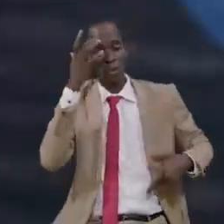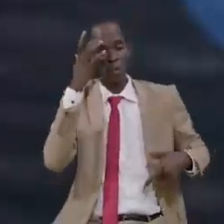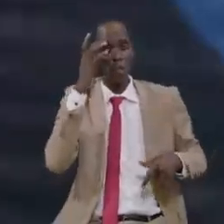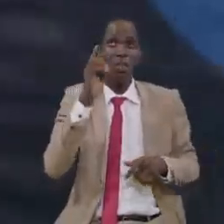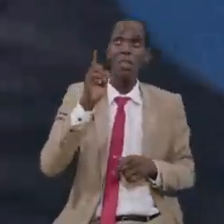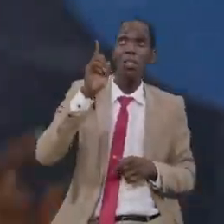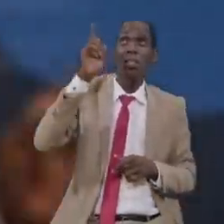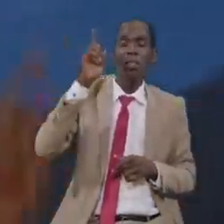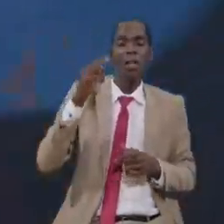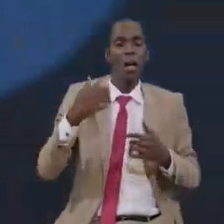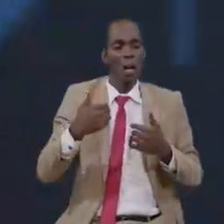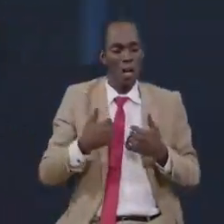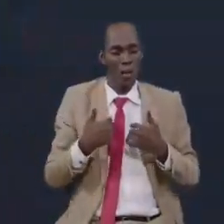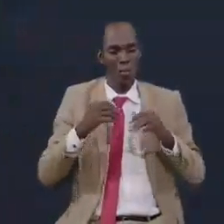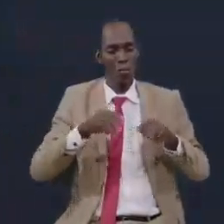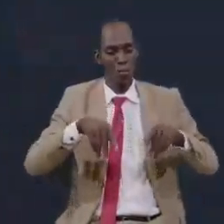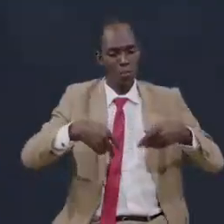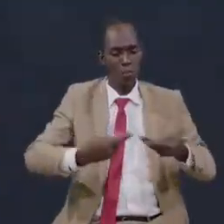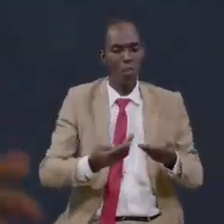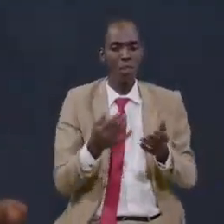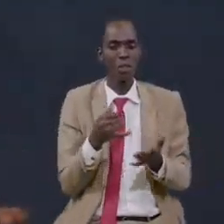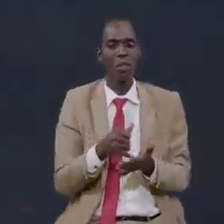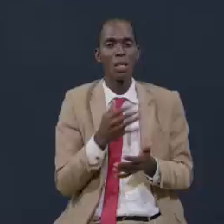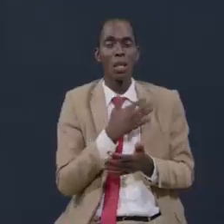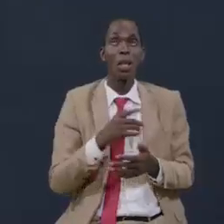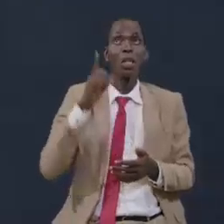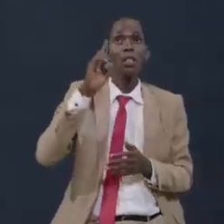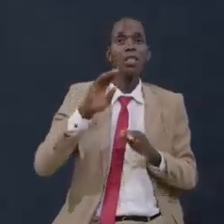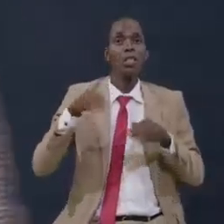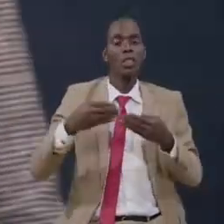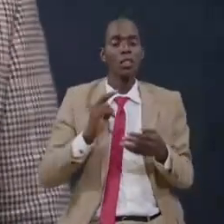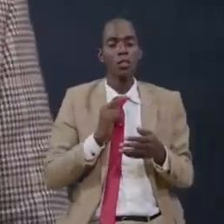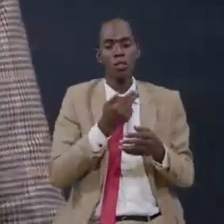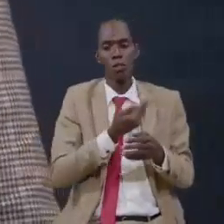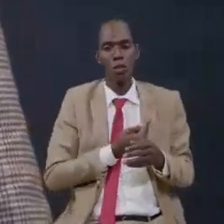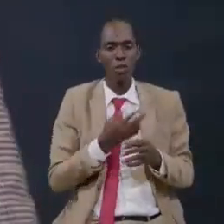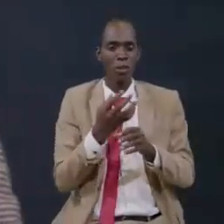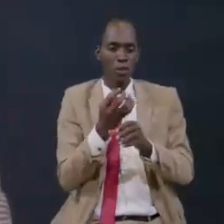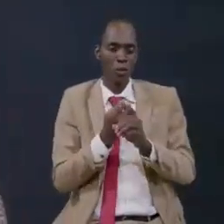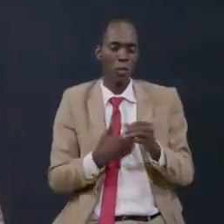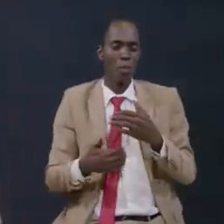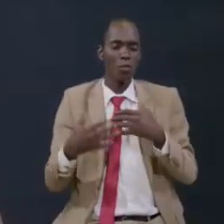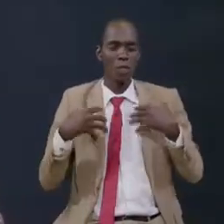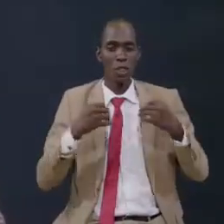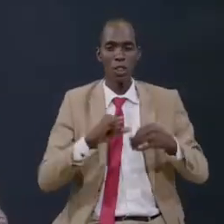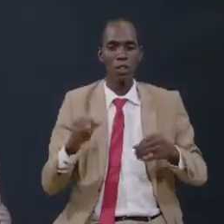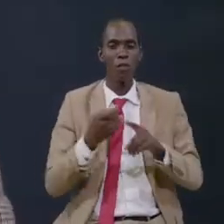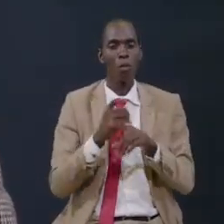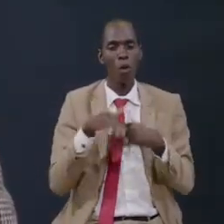provided each, and he gives us recovery from all sicknesses. Anyone